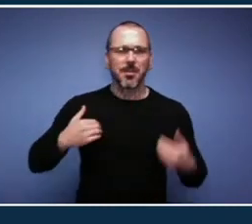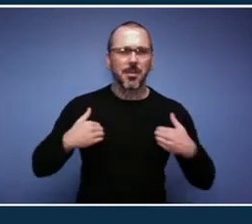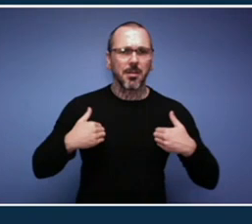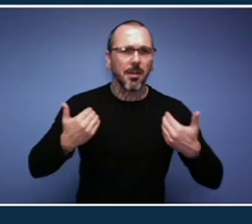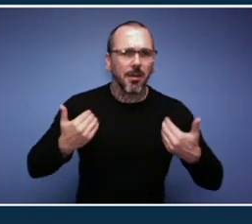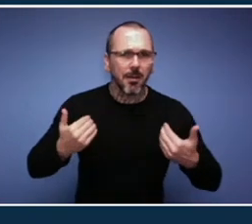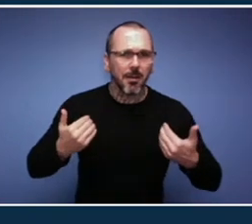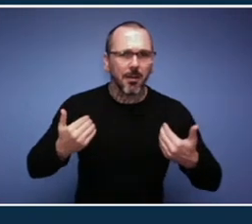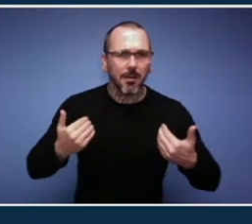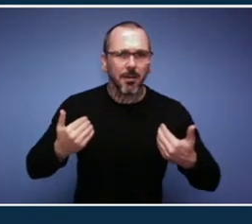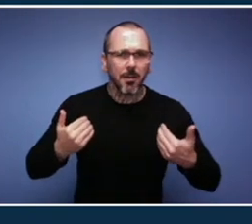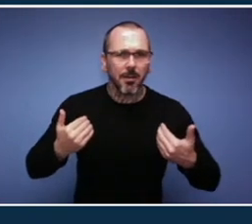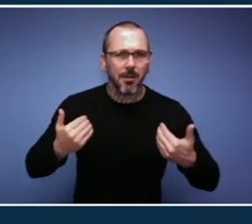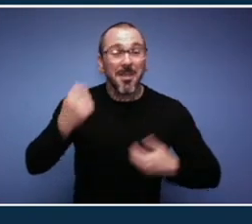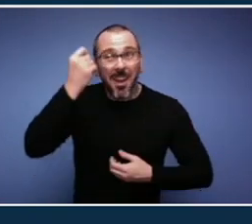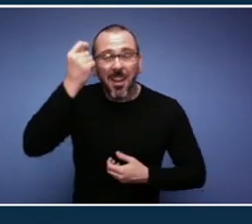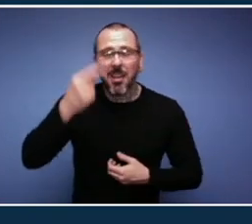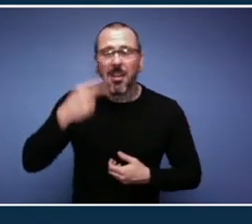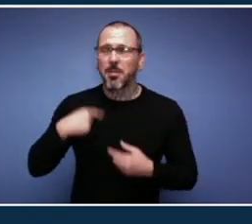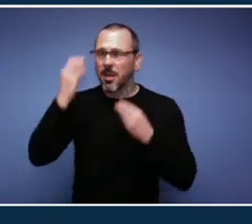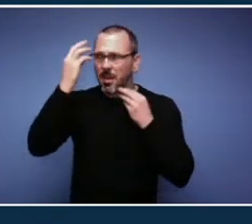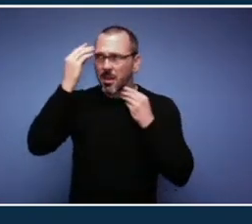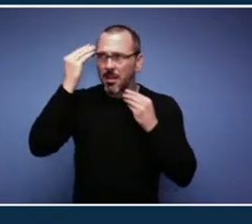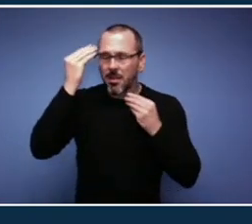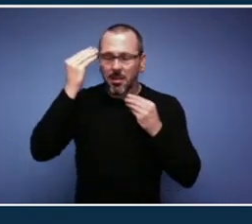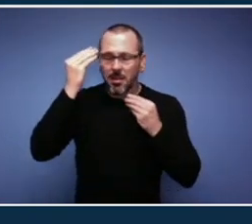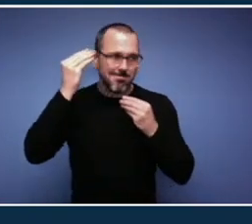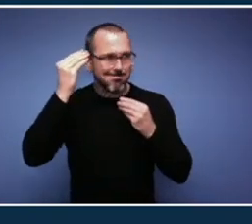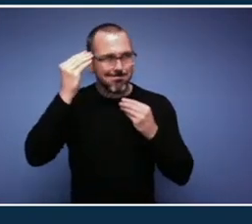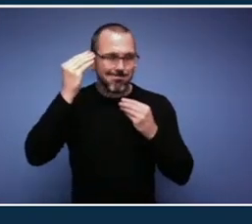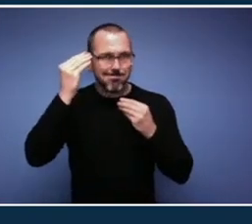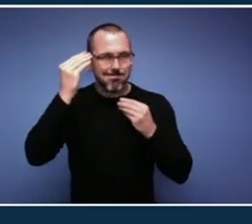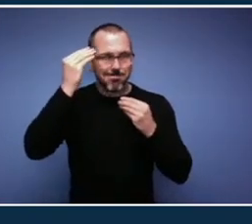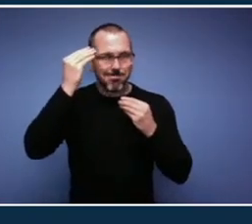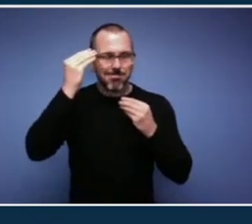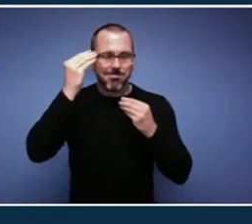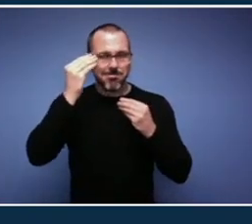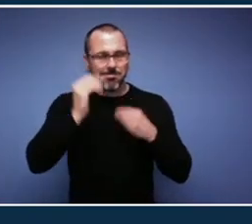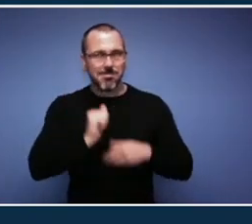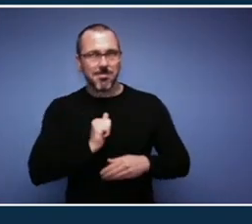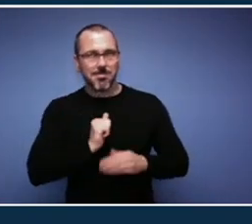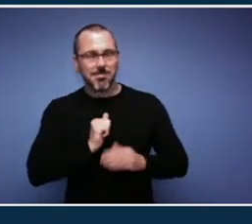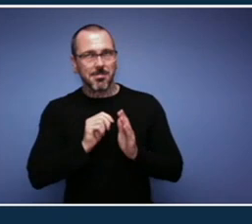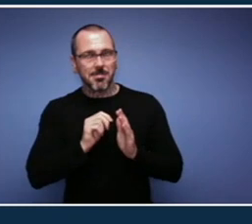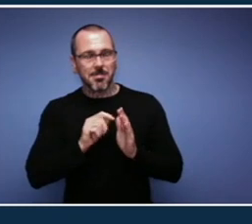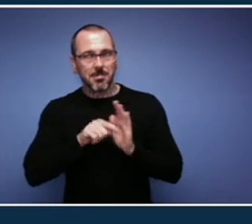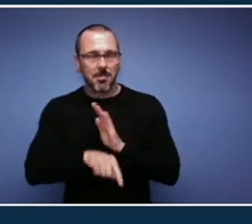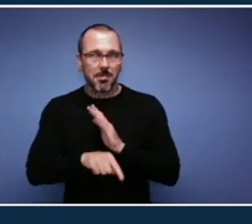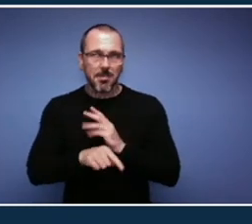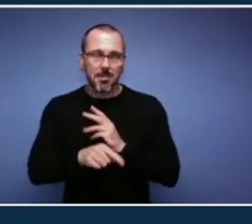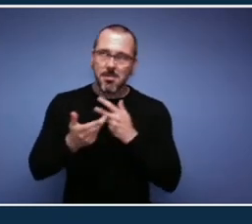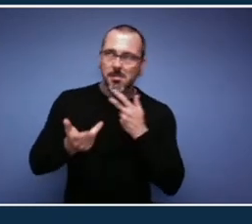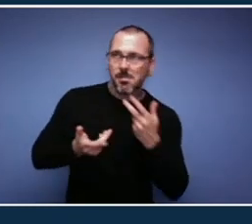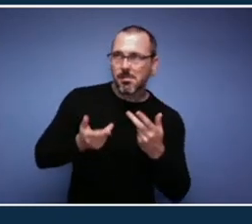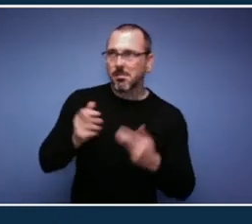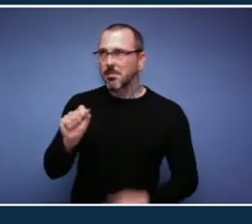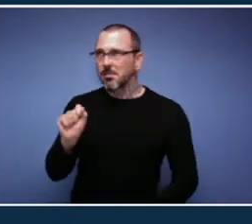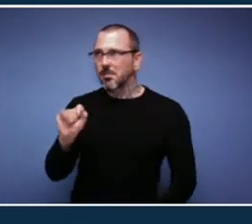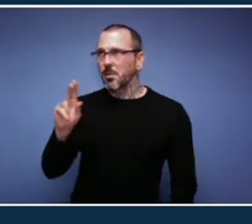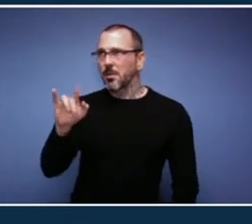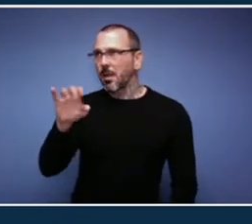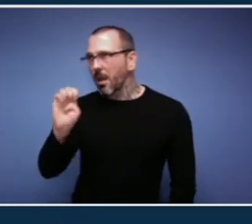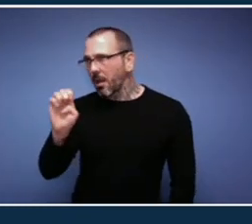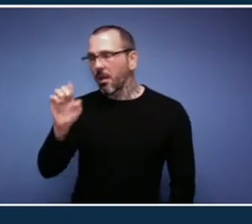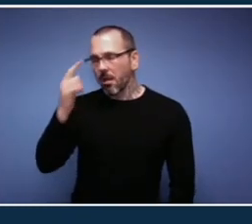living. And during COVID, I actually told the staff that if we weren't let out soon, I